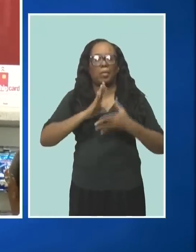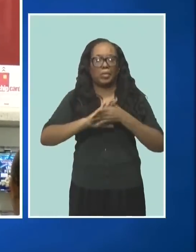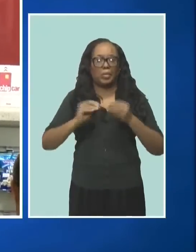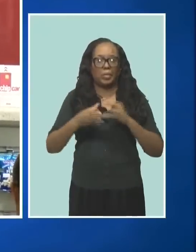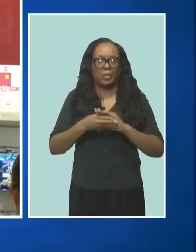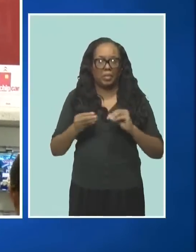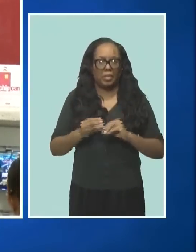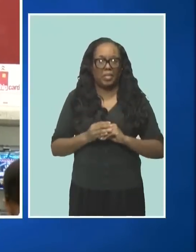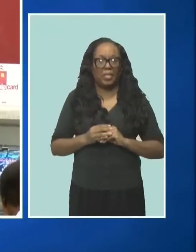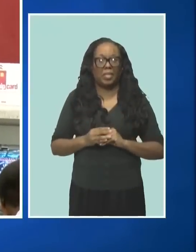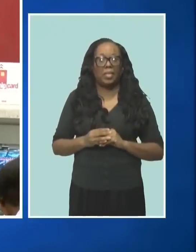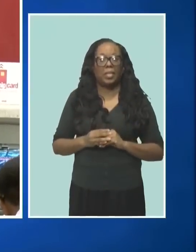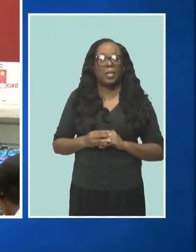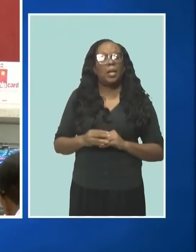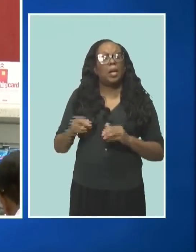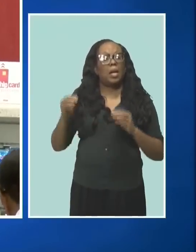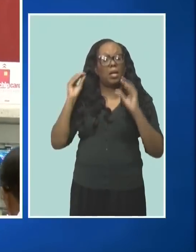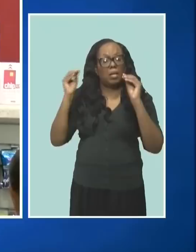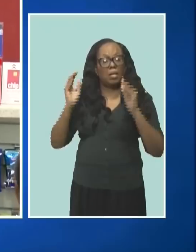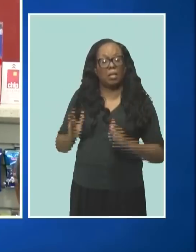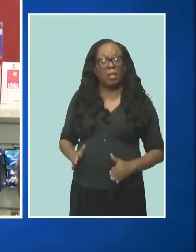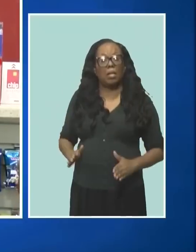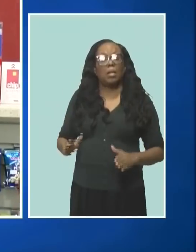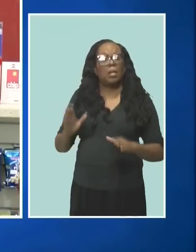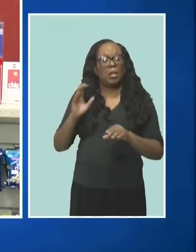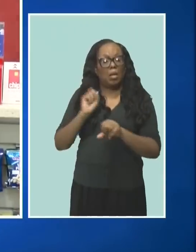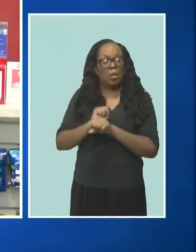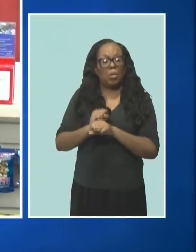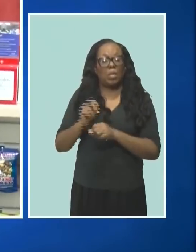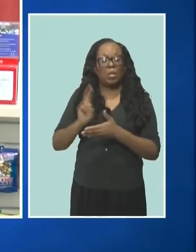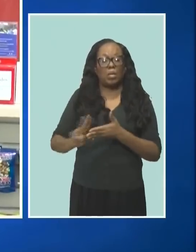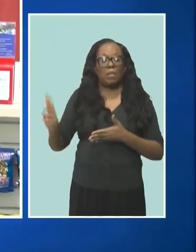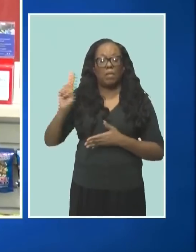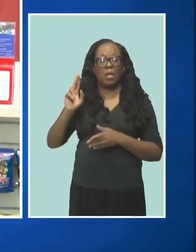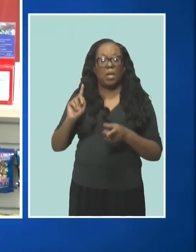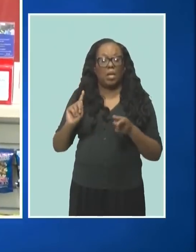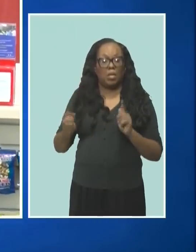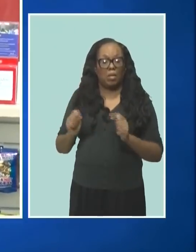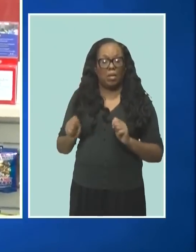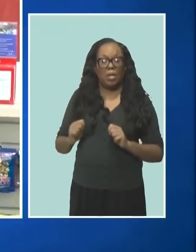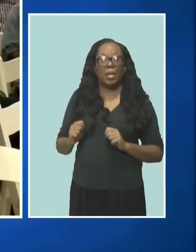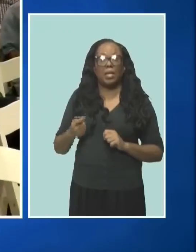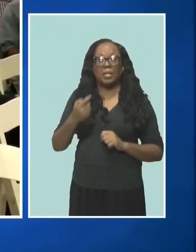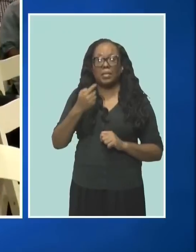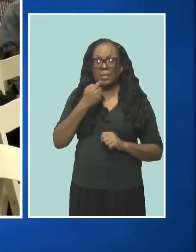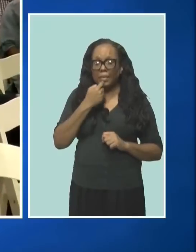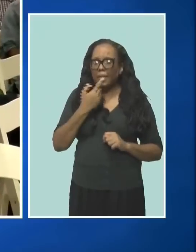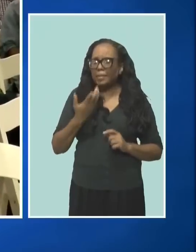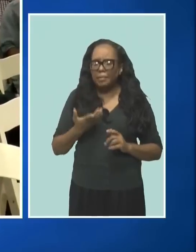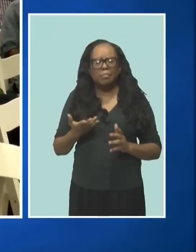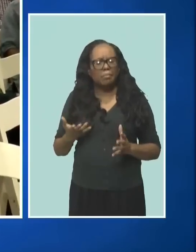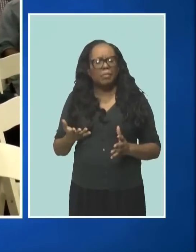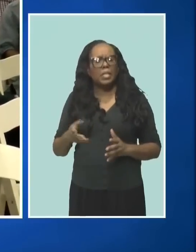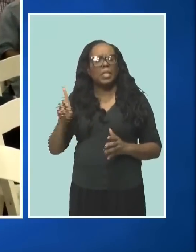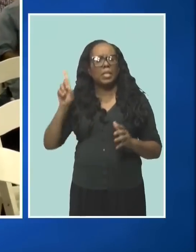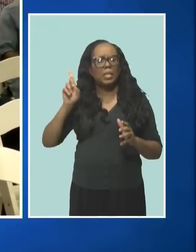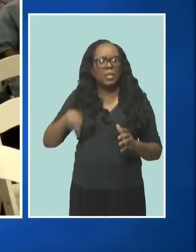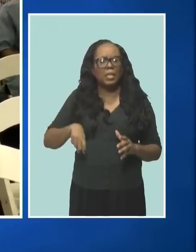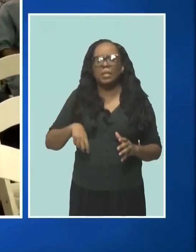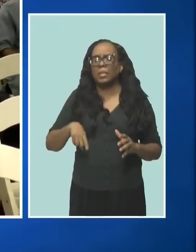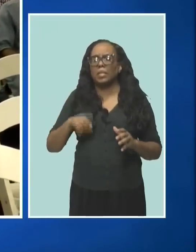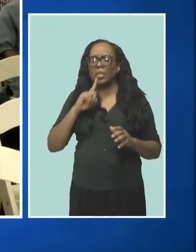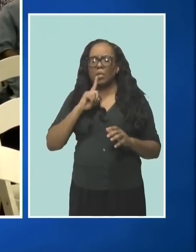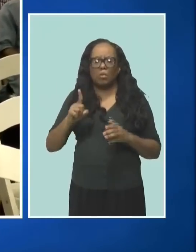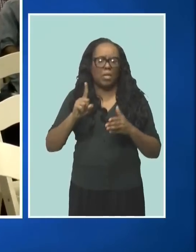University of the West Indies, St. Augustine campus, Dr. Alison Ramsey. She's calling for the subject to